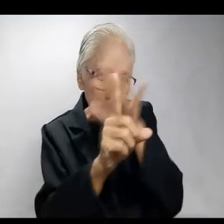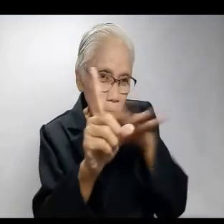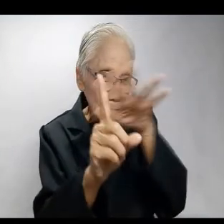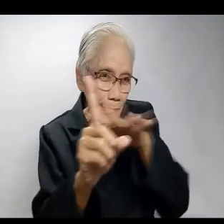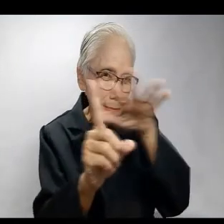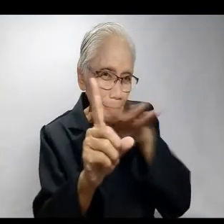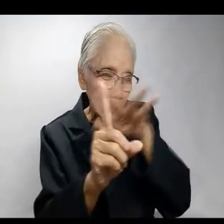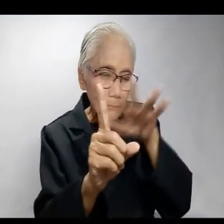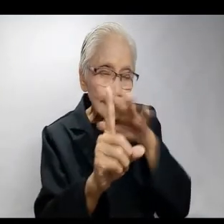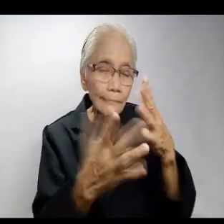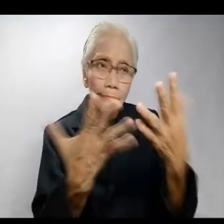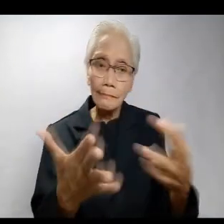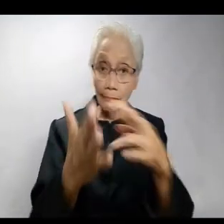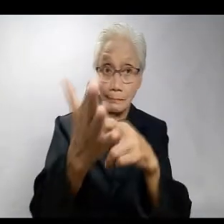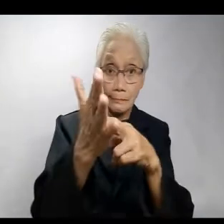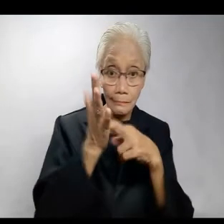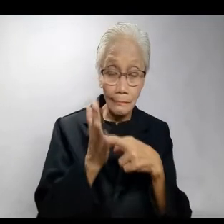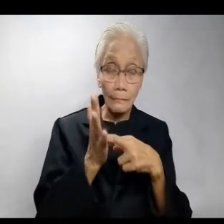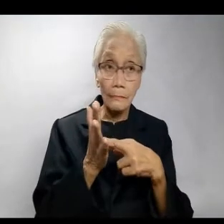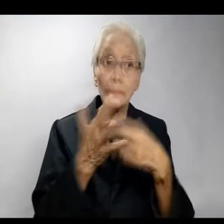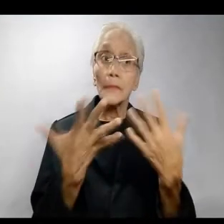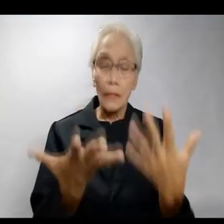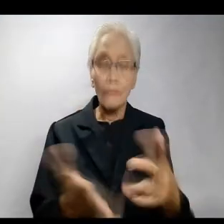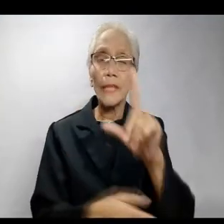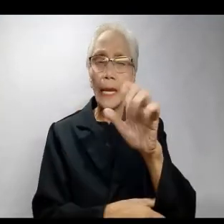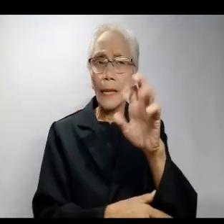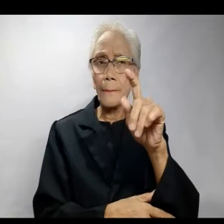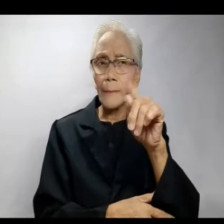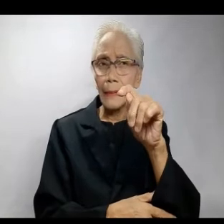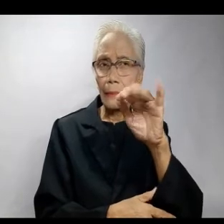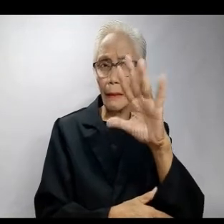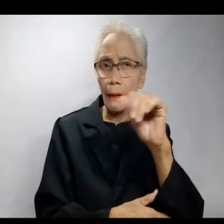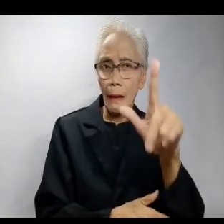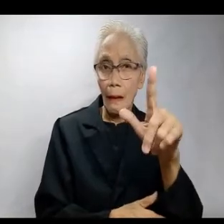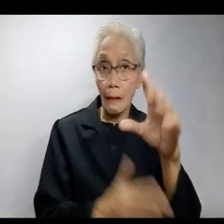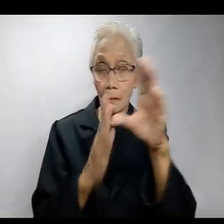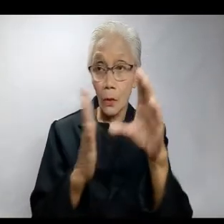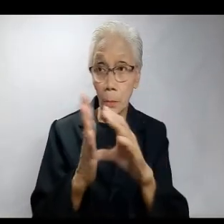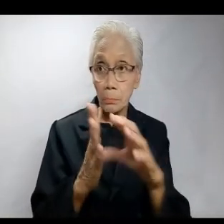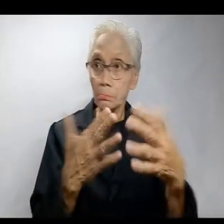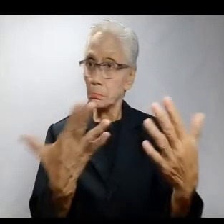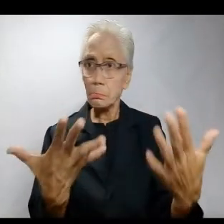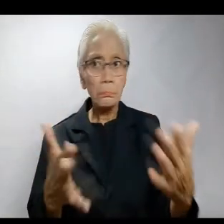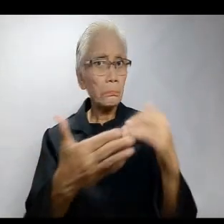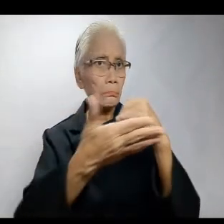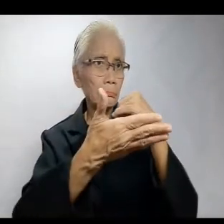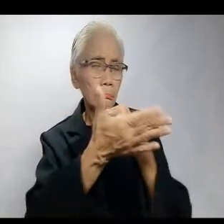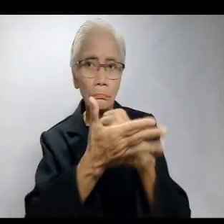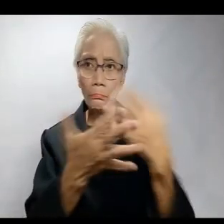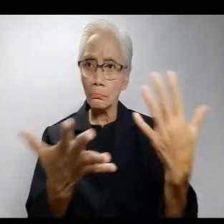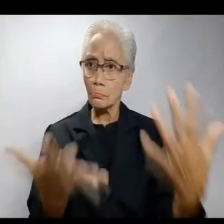meticulous observance of the ritual requirements of the Levitical Code. A Pharisee thus